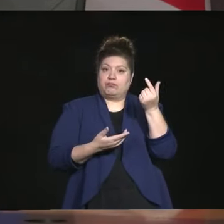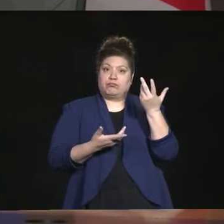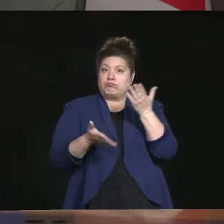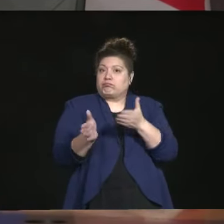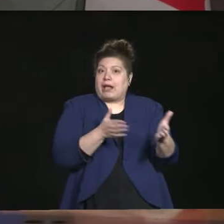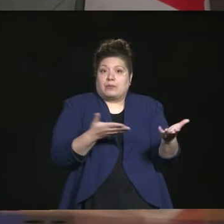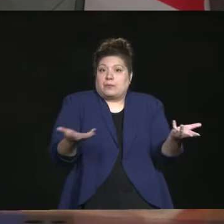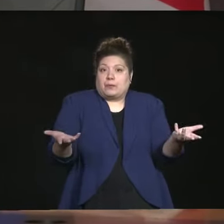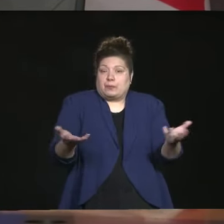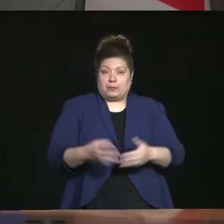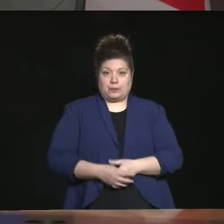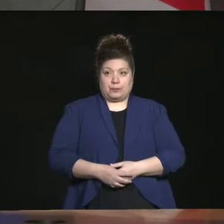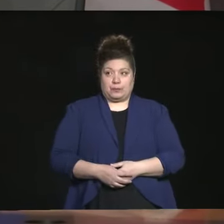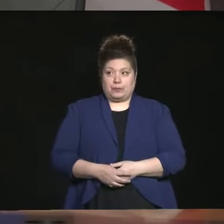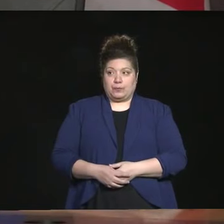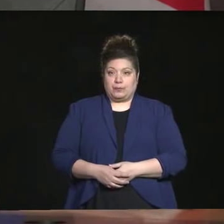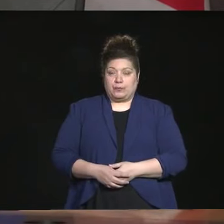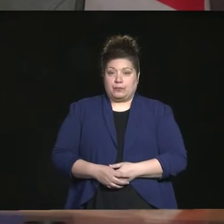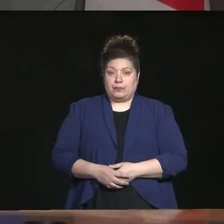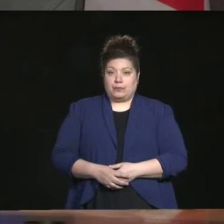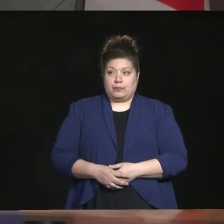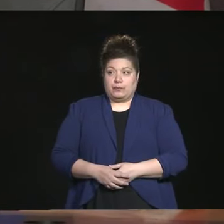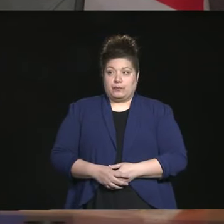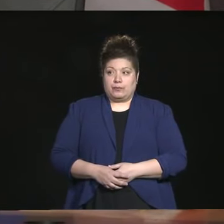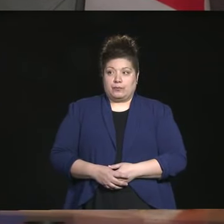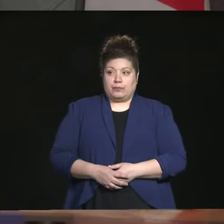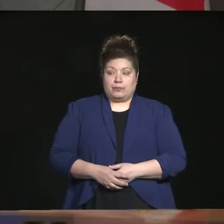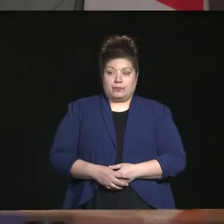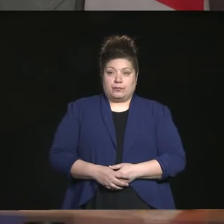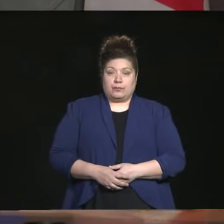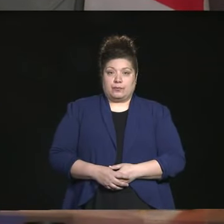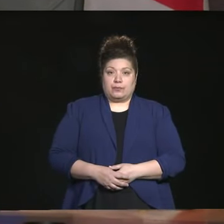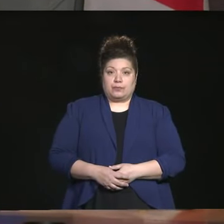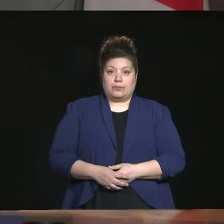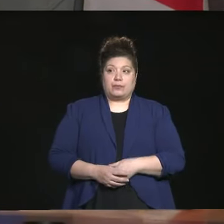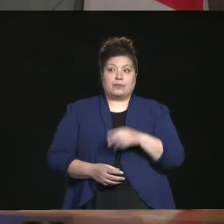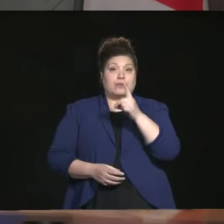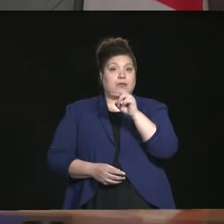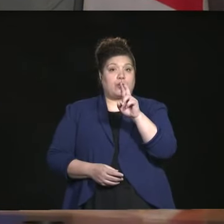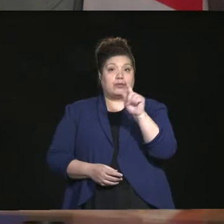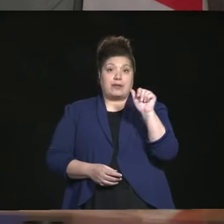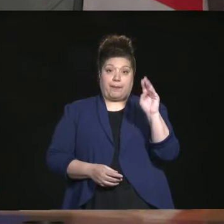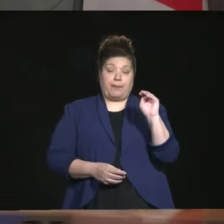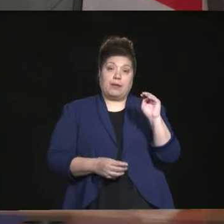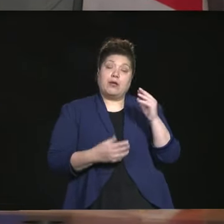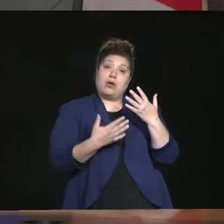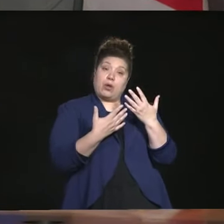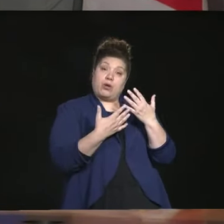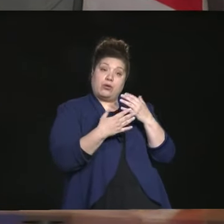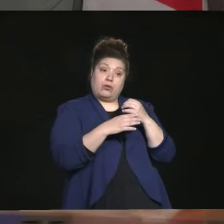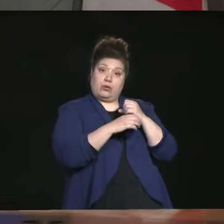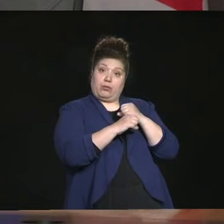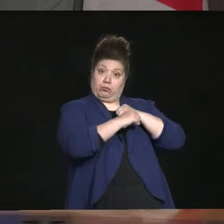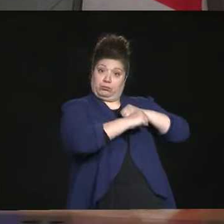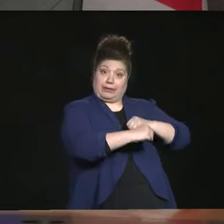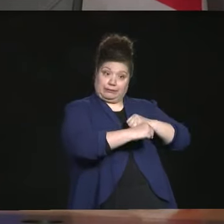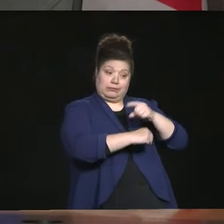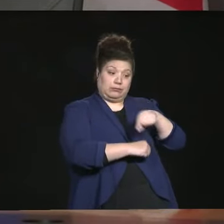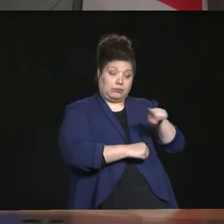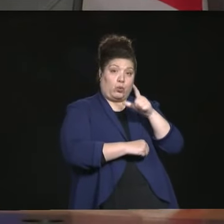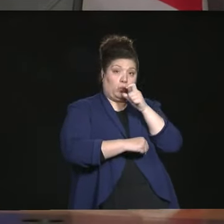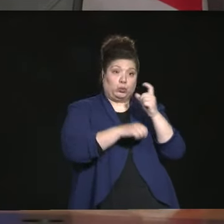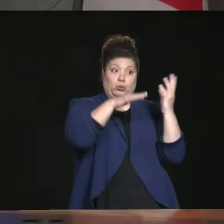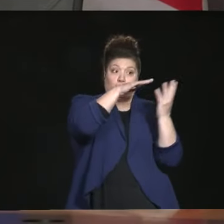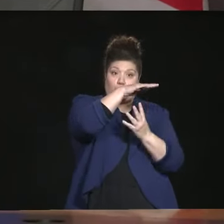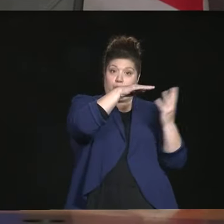Well, I think obviously in terms of both protecting whoever's crossing and the rest of the population is extremely